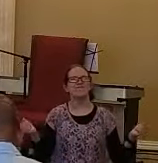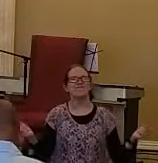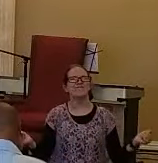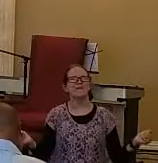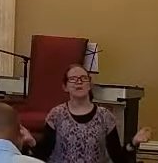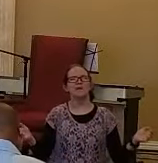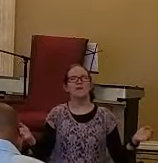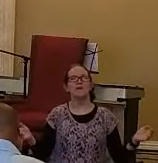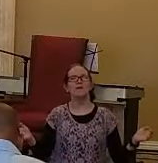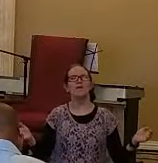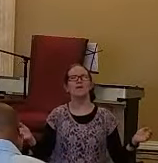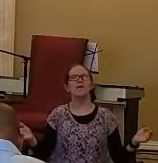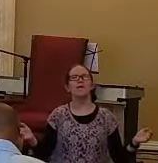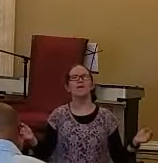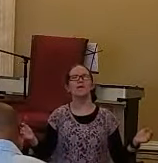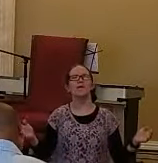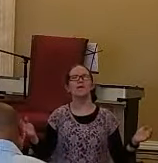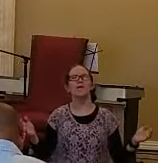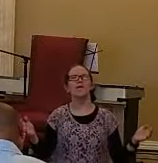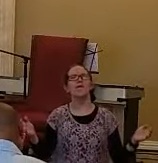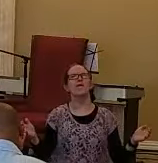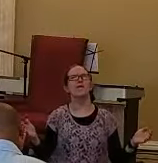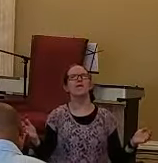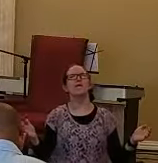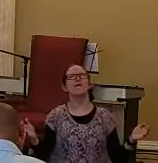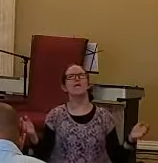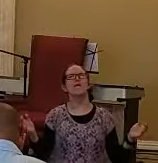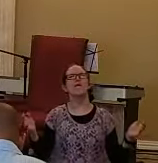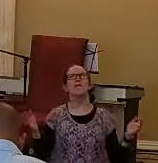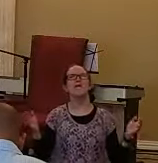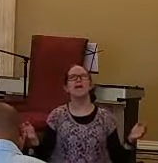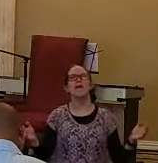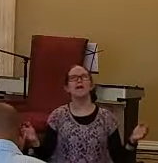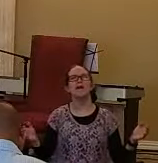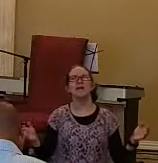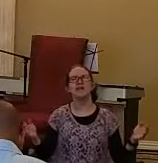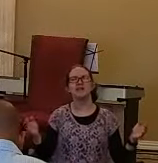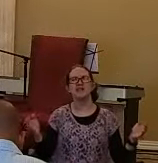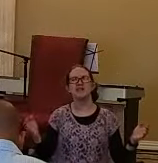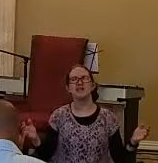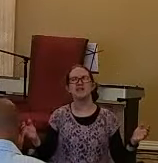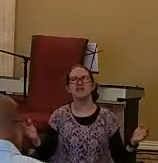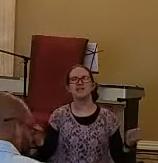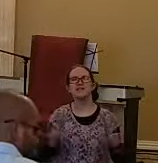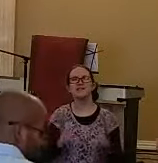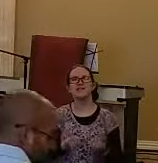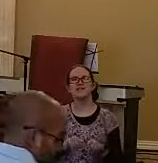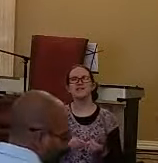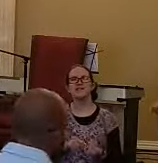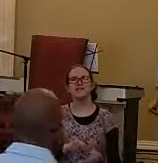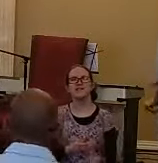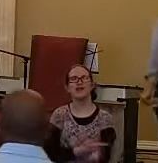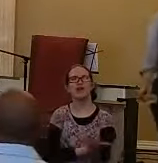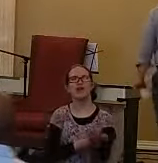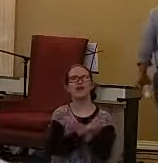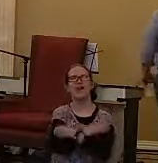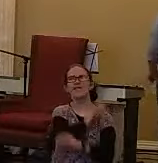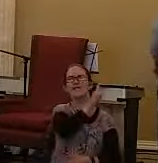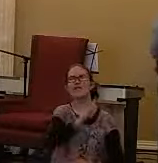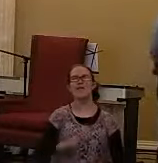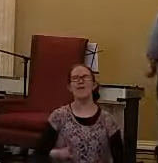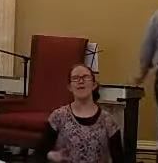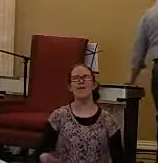Jesus. Amen, amen, amen. Jesus, it's still early. Come on, let's love the